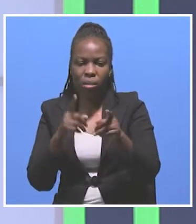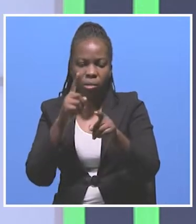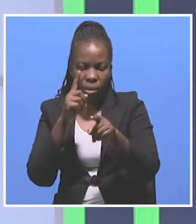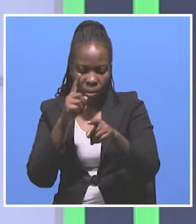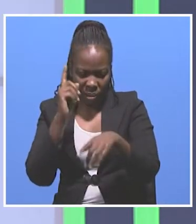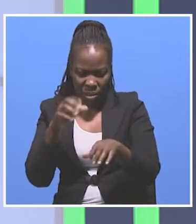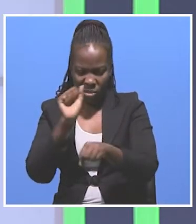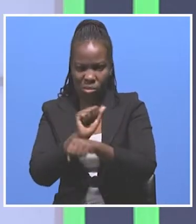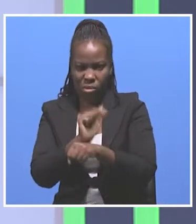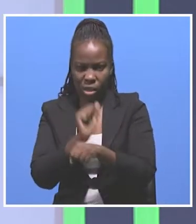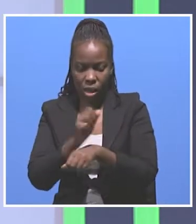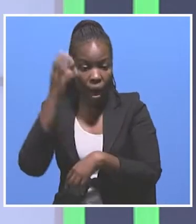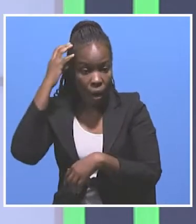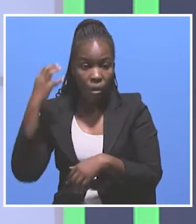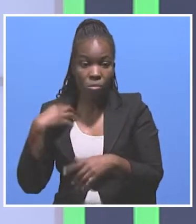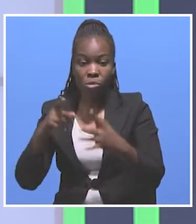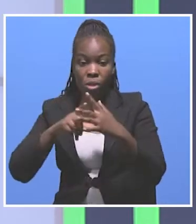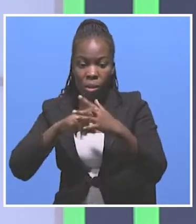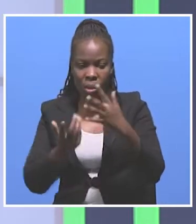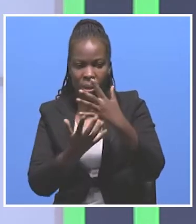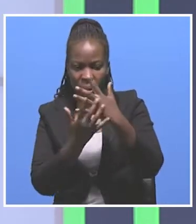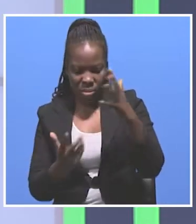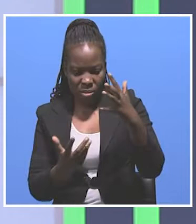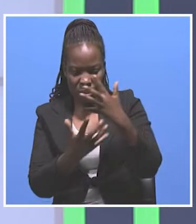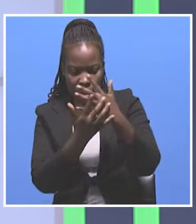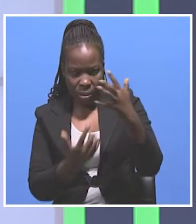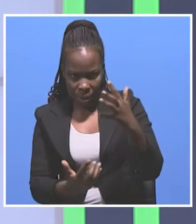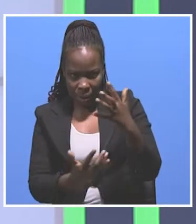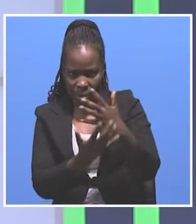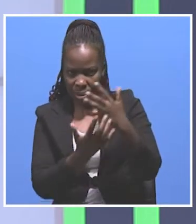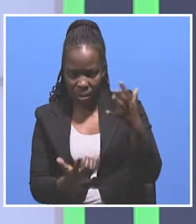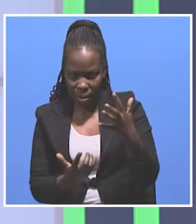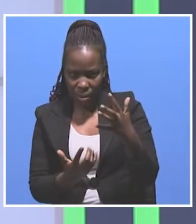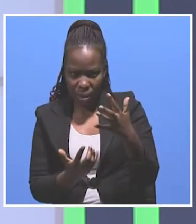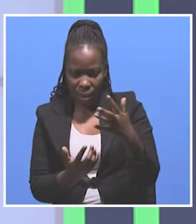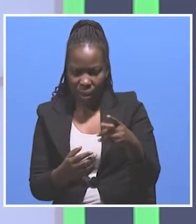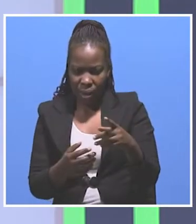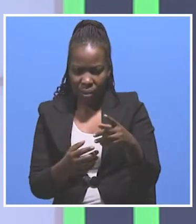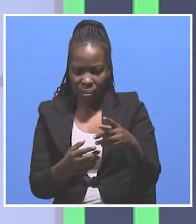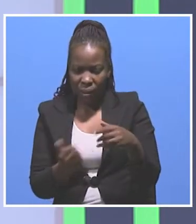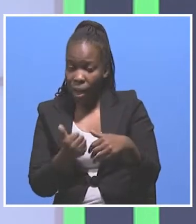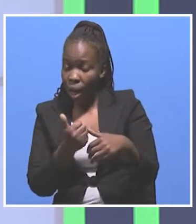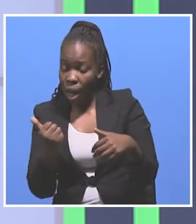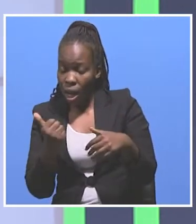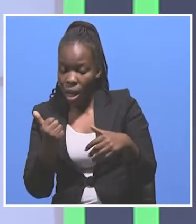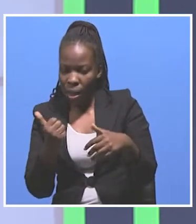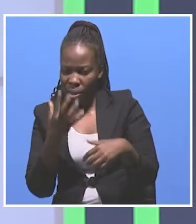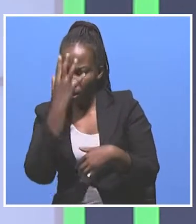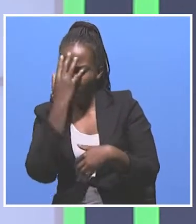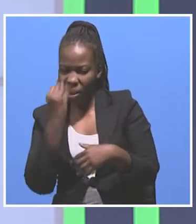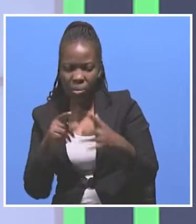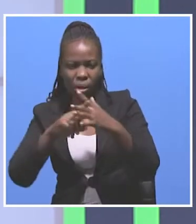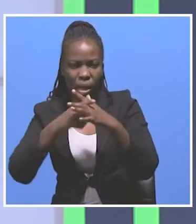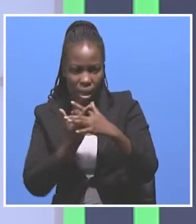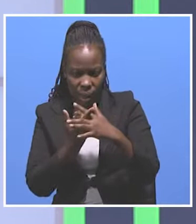bleeding. Someone is in their sleep and they start bleeding. And they come to the hospital, maybe they are 20 weeks,